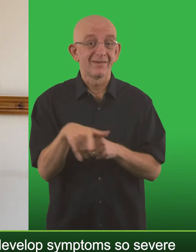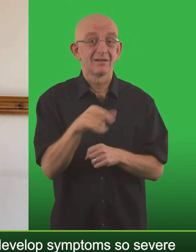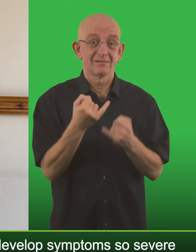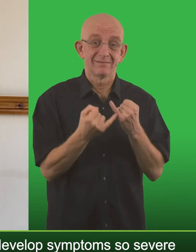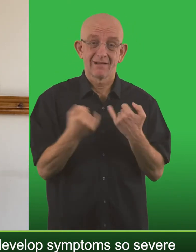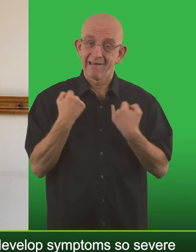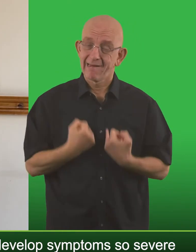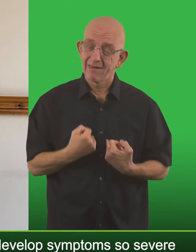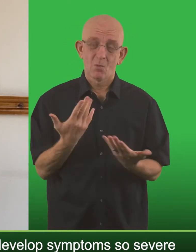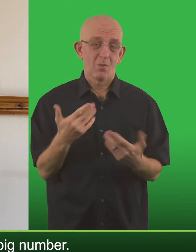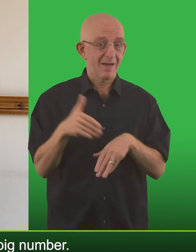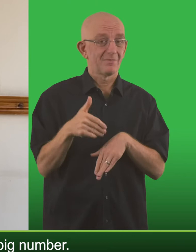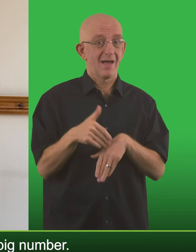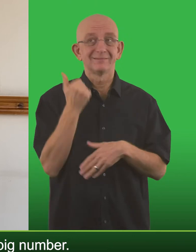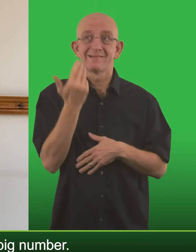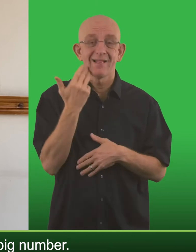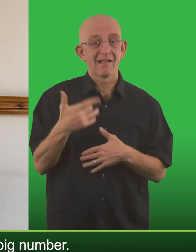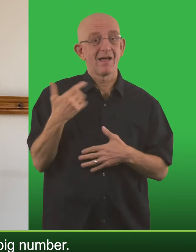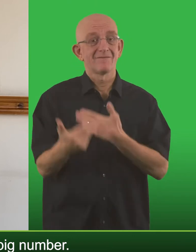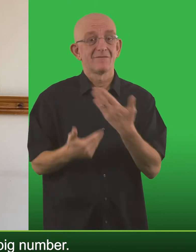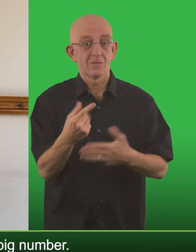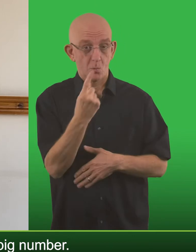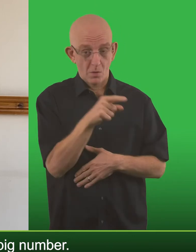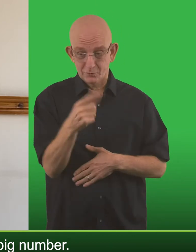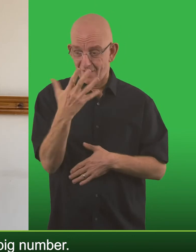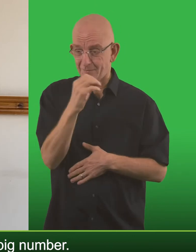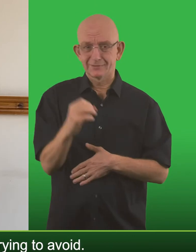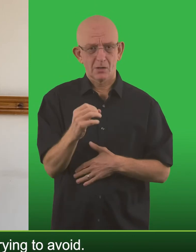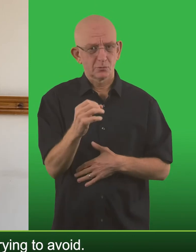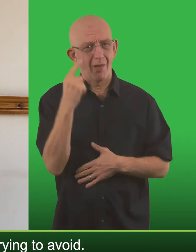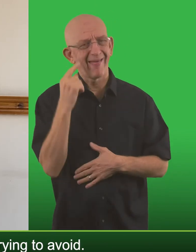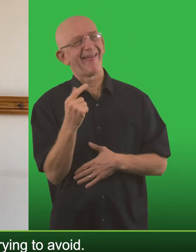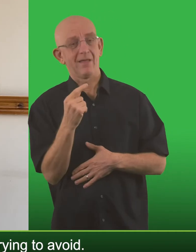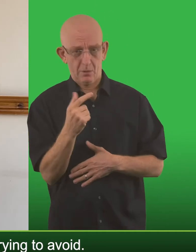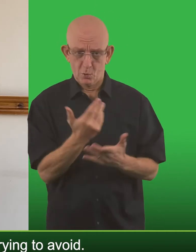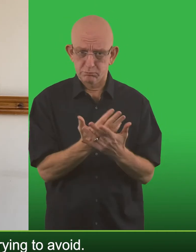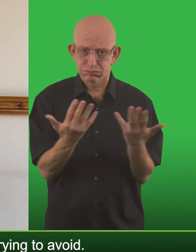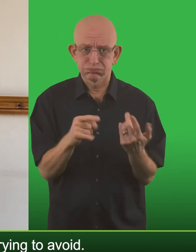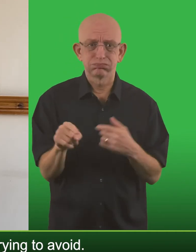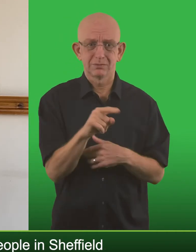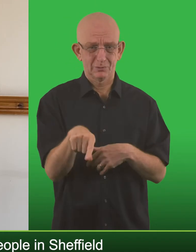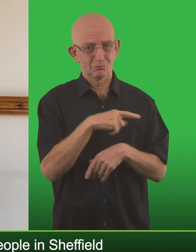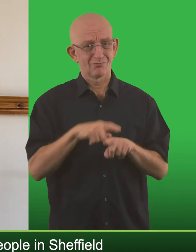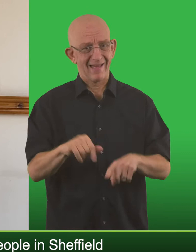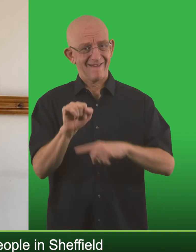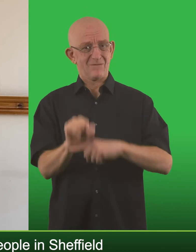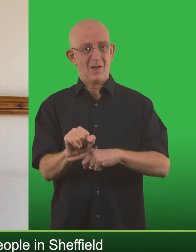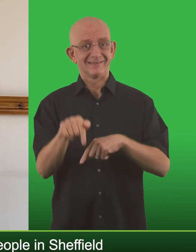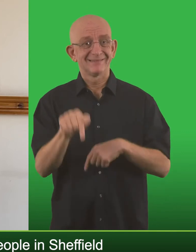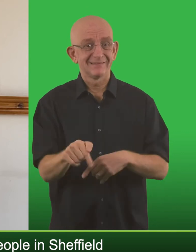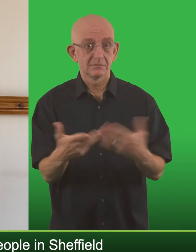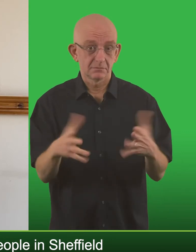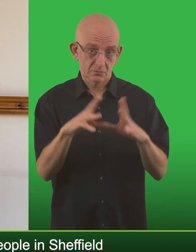that the impact on their daily life. 1 to 5% of a big number is a big number. It's something that we're trying to avoid. So all up, that's